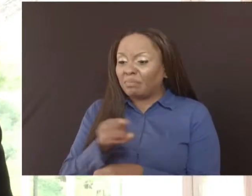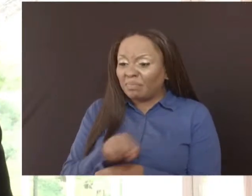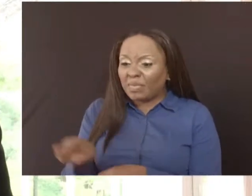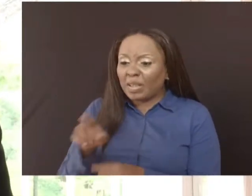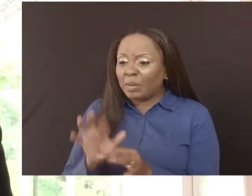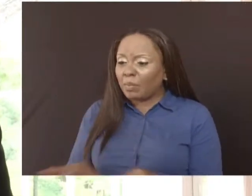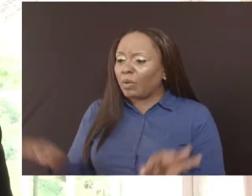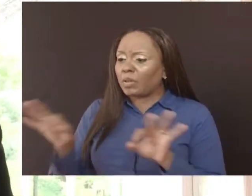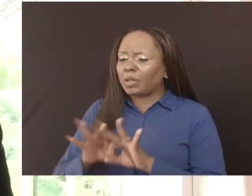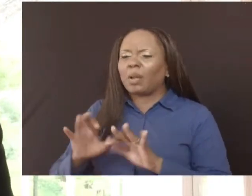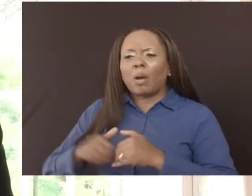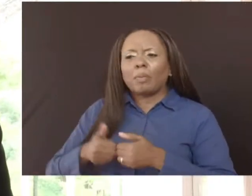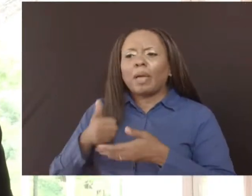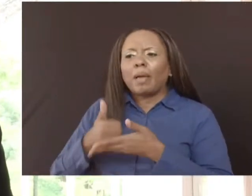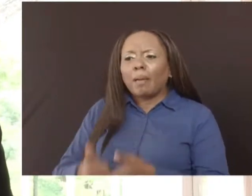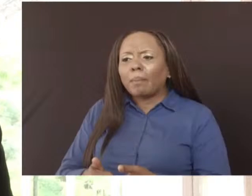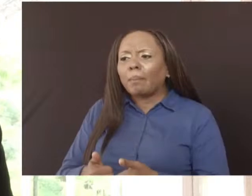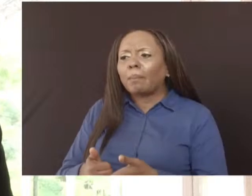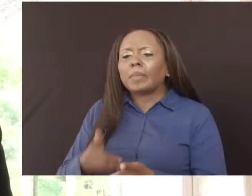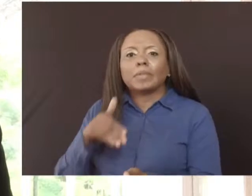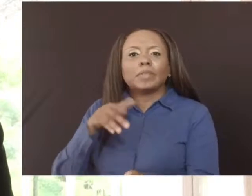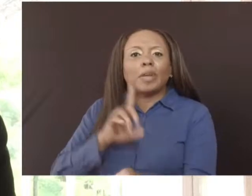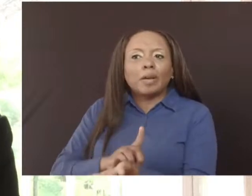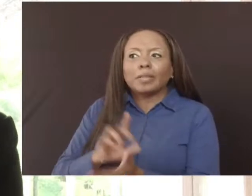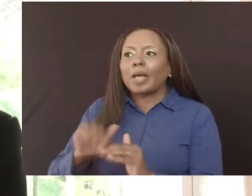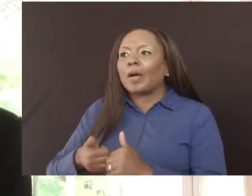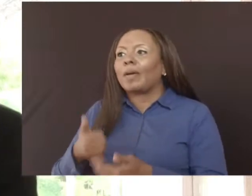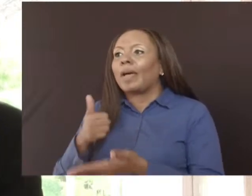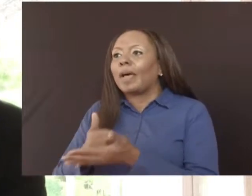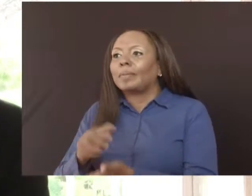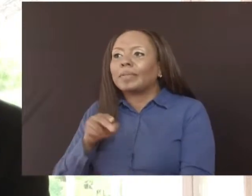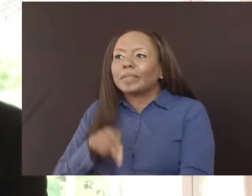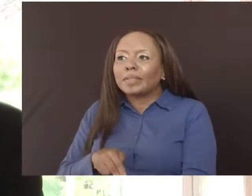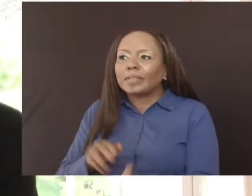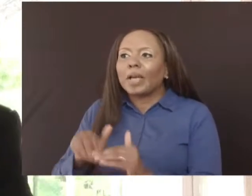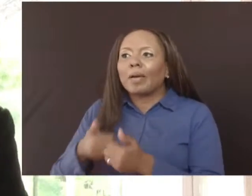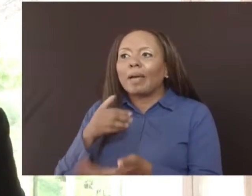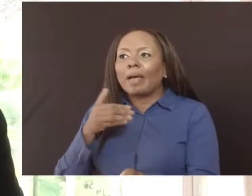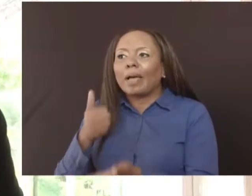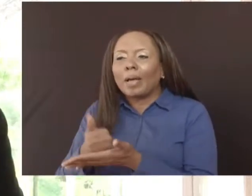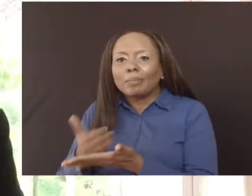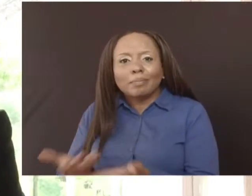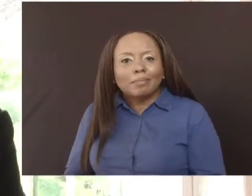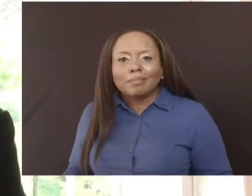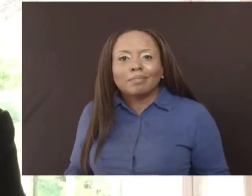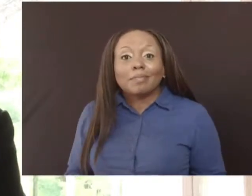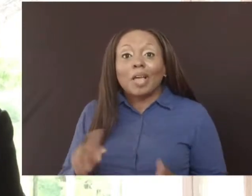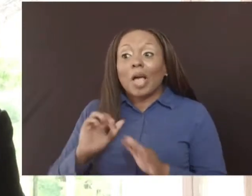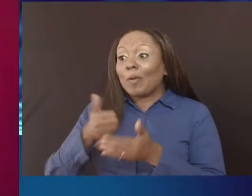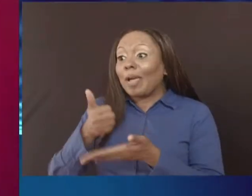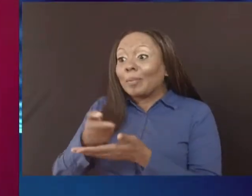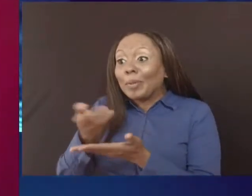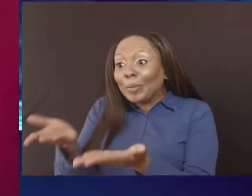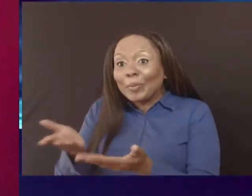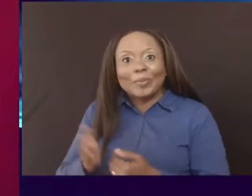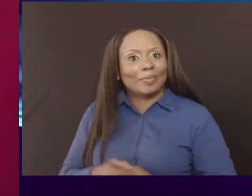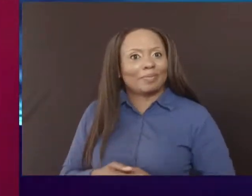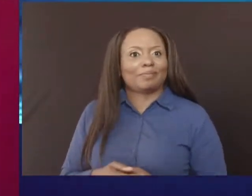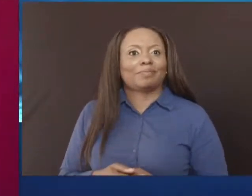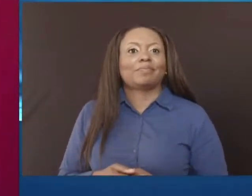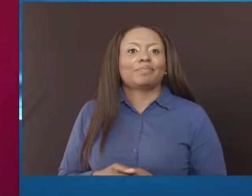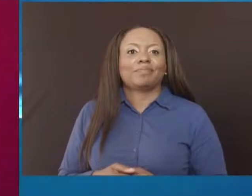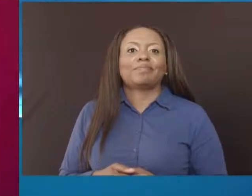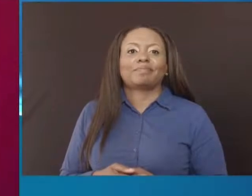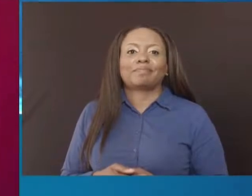So what is being done for them? People like yourself. Yeah, fantastic question.